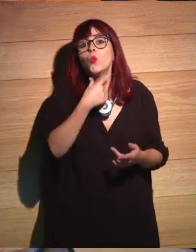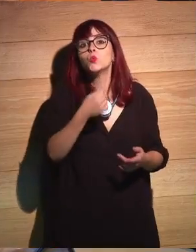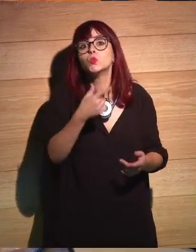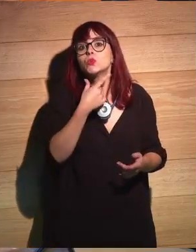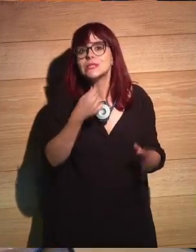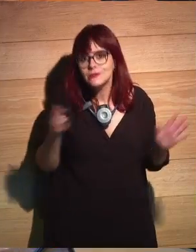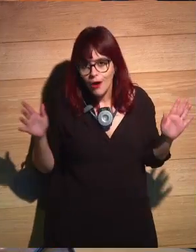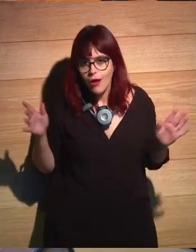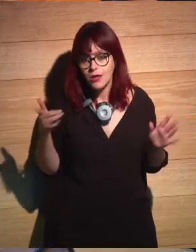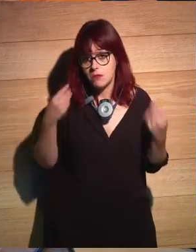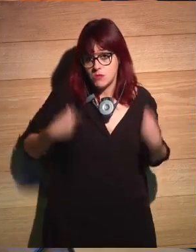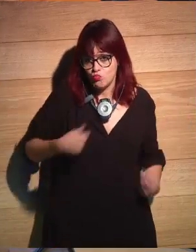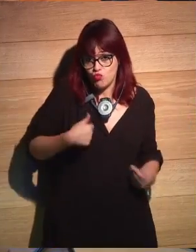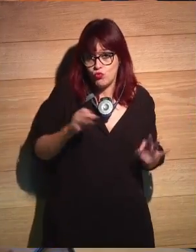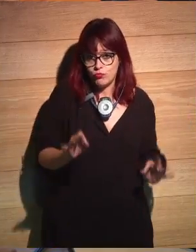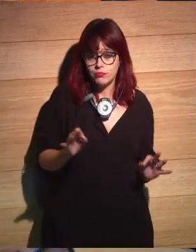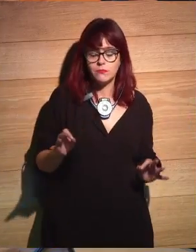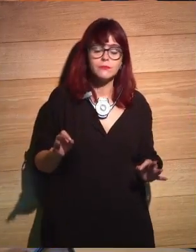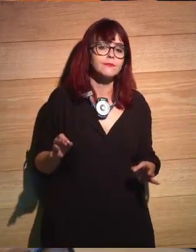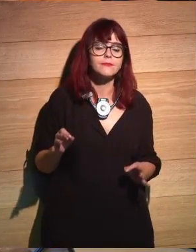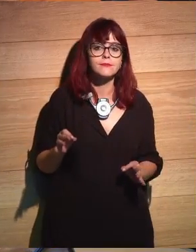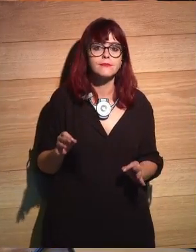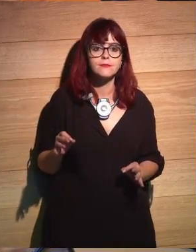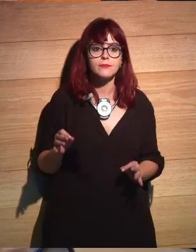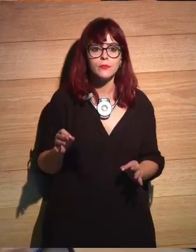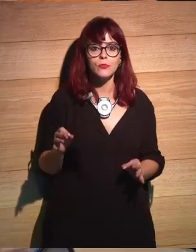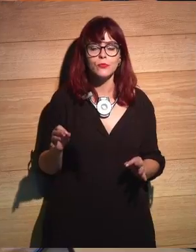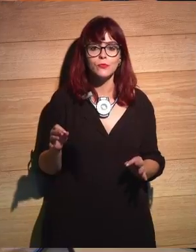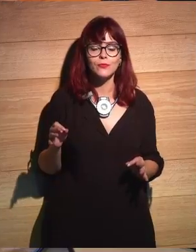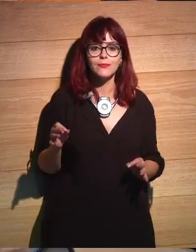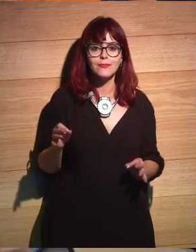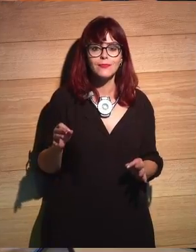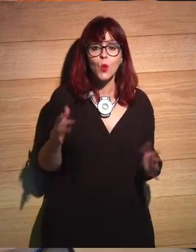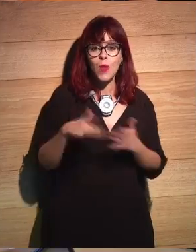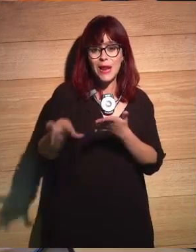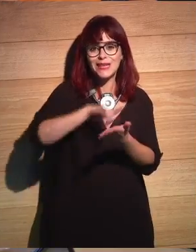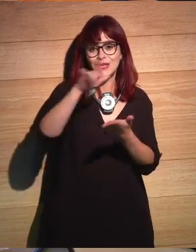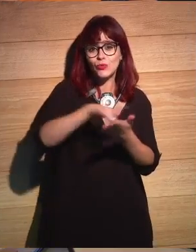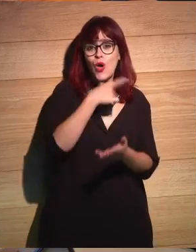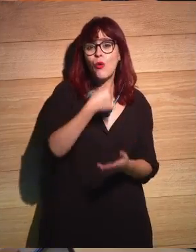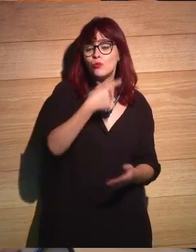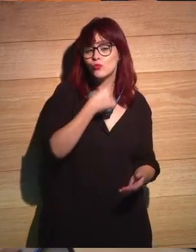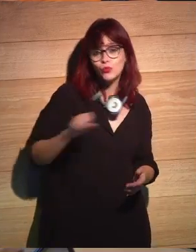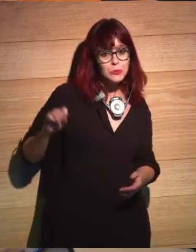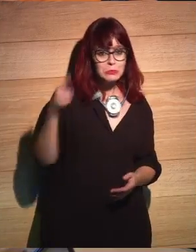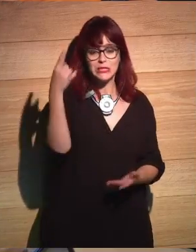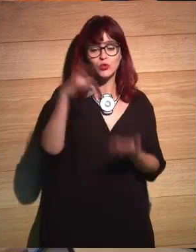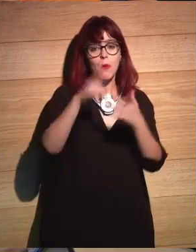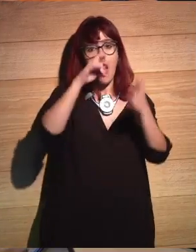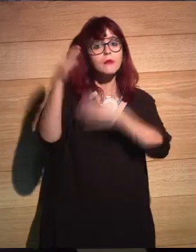regarding the literature I like and about myself, I can tell you that one of